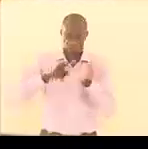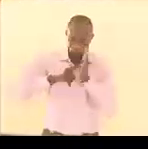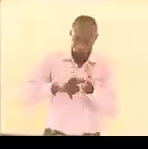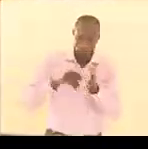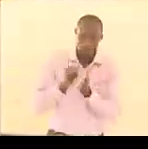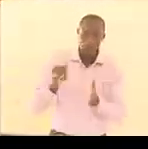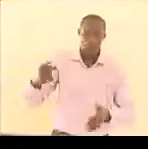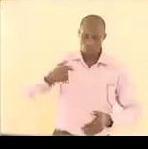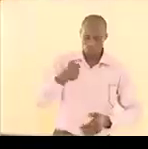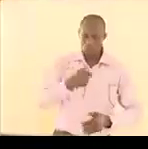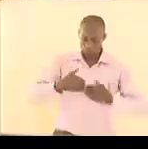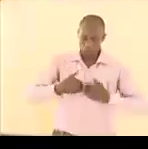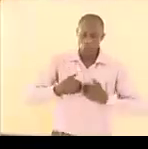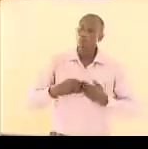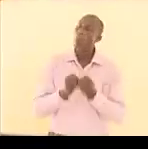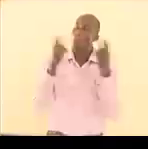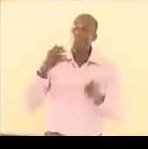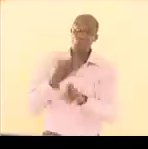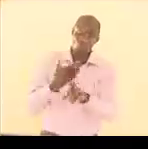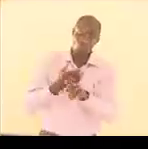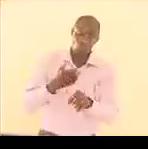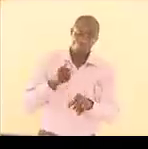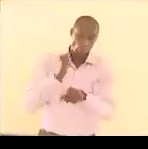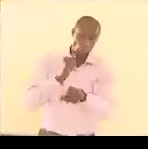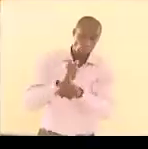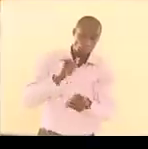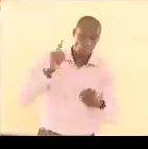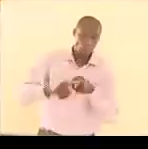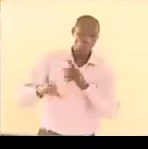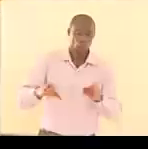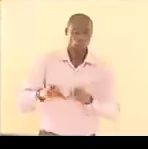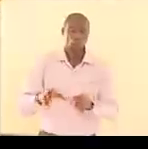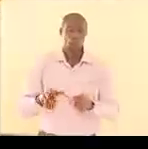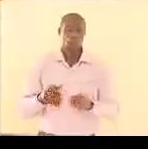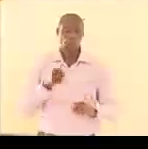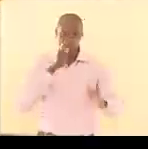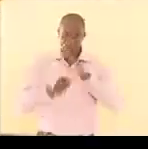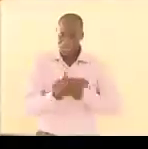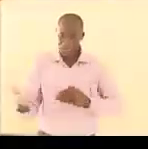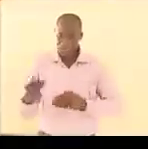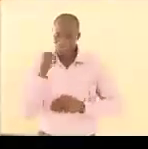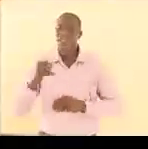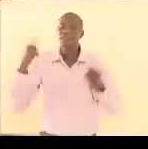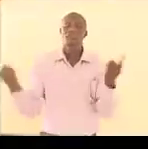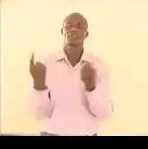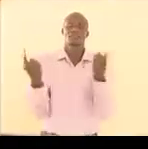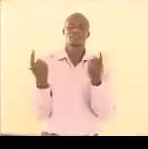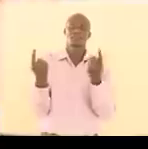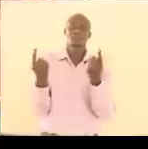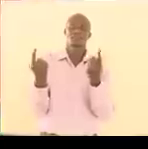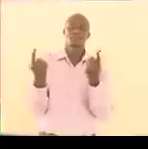Now that shows that we have a lot of work to do. Hoarding is a sin. Can you say it together?